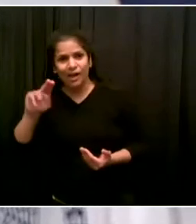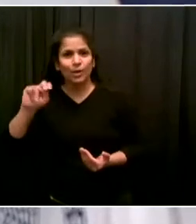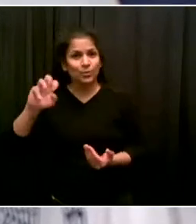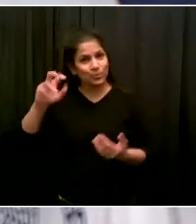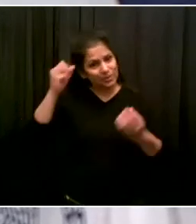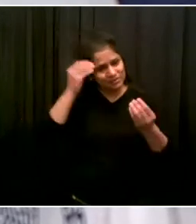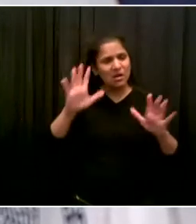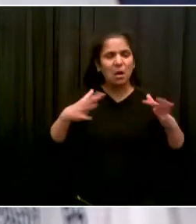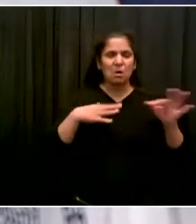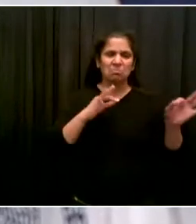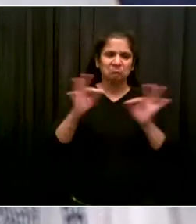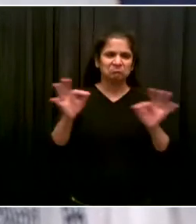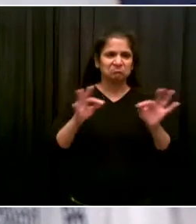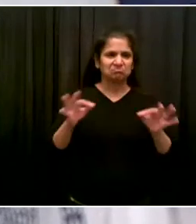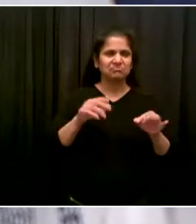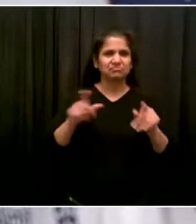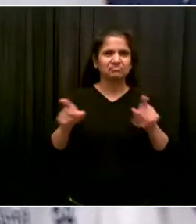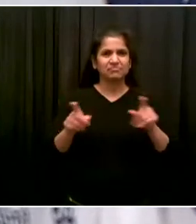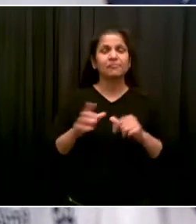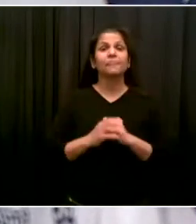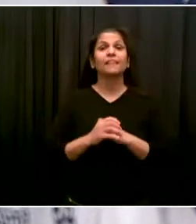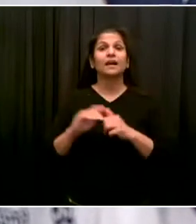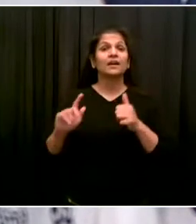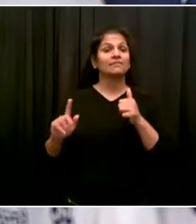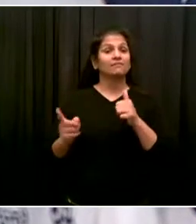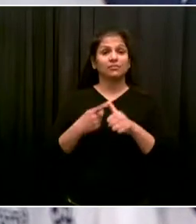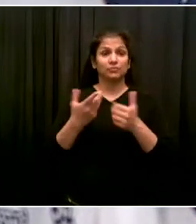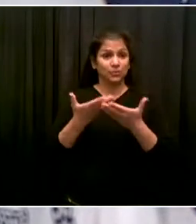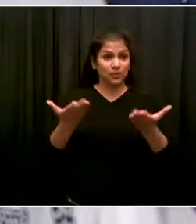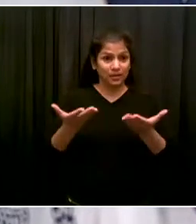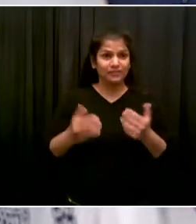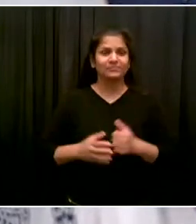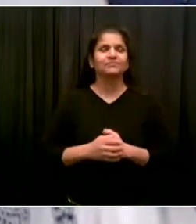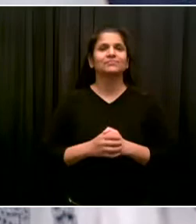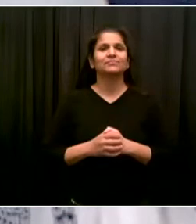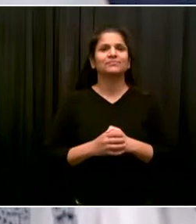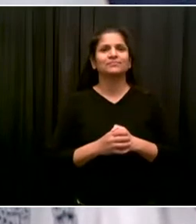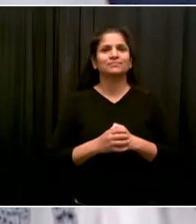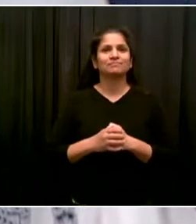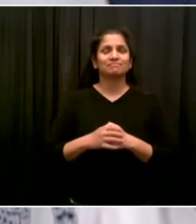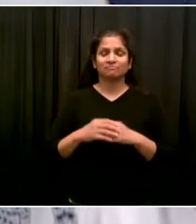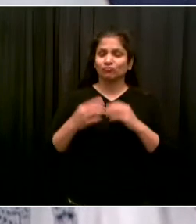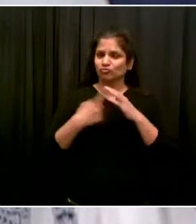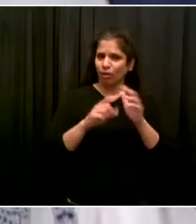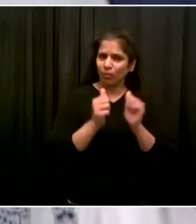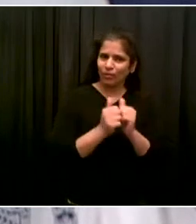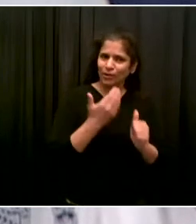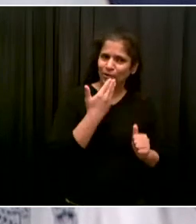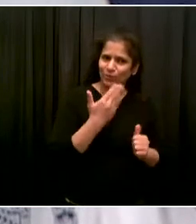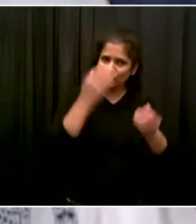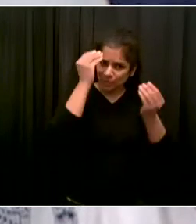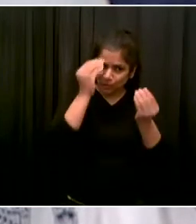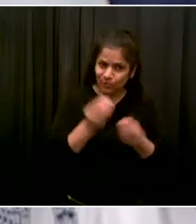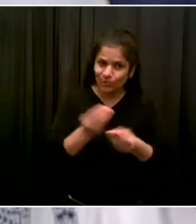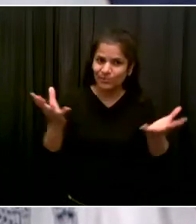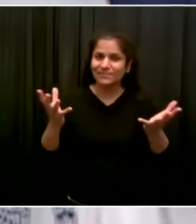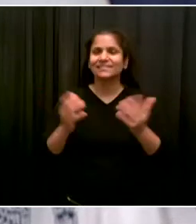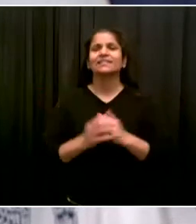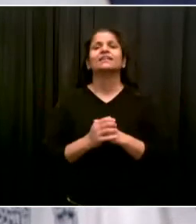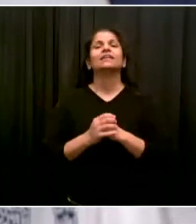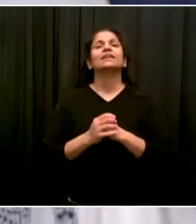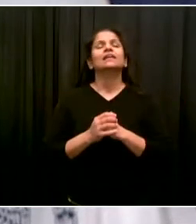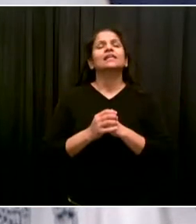start, in this case, I think a piece of good news that really does bear recapping. Yesterday, just a